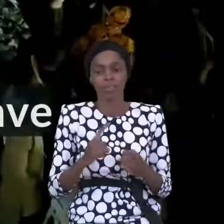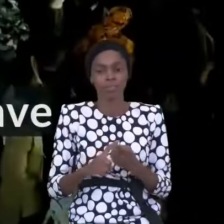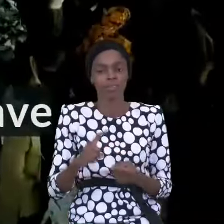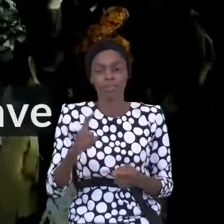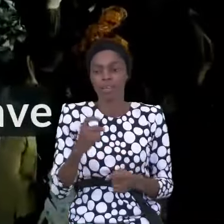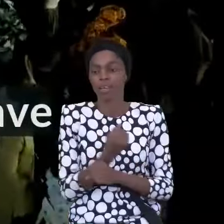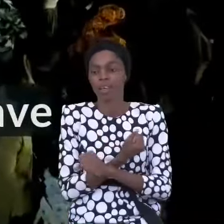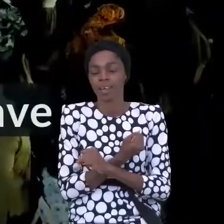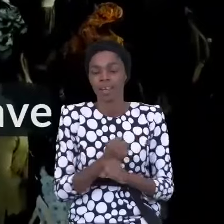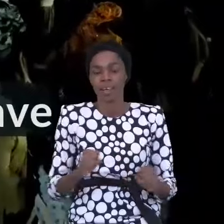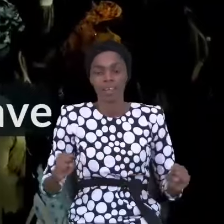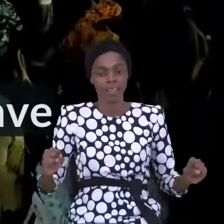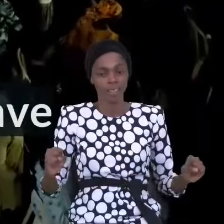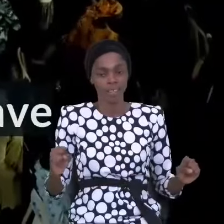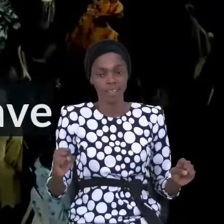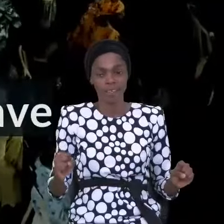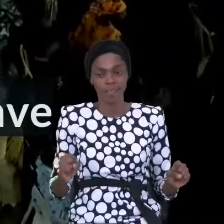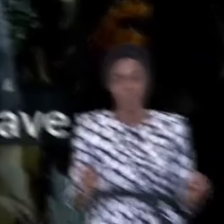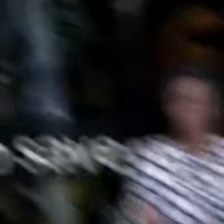to save.